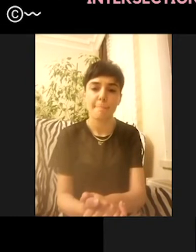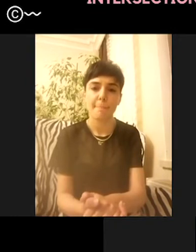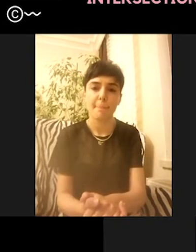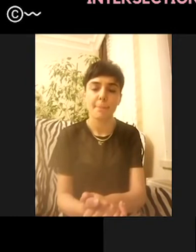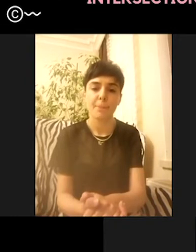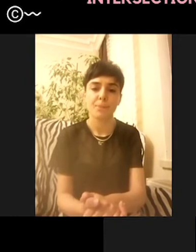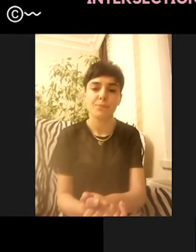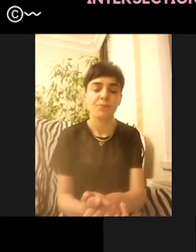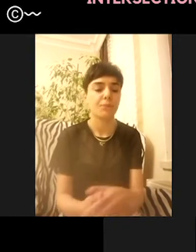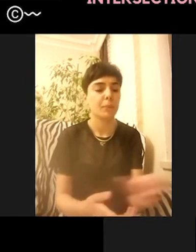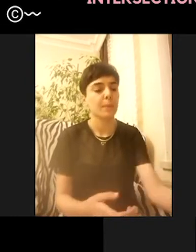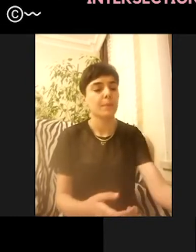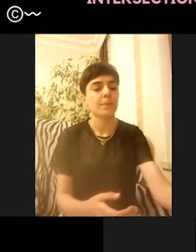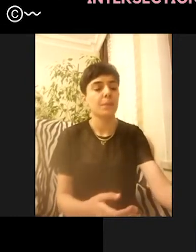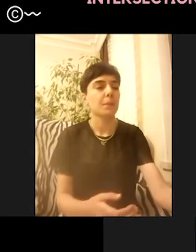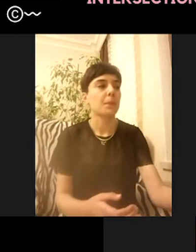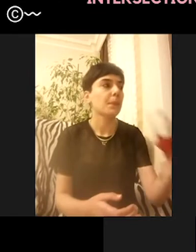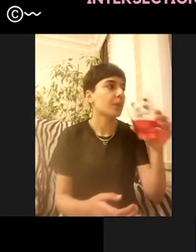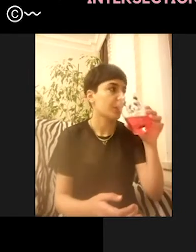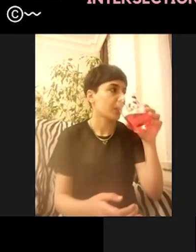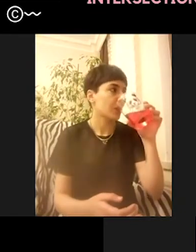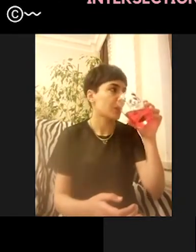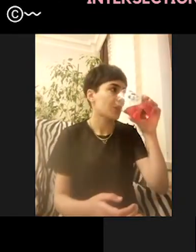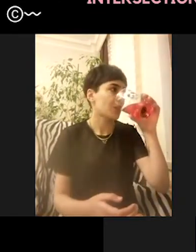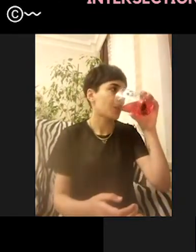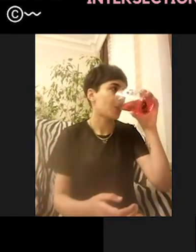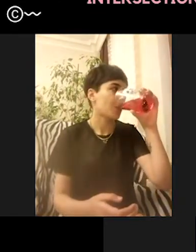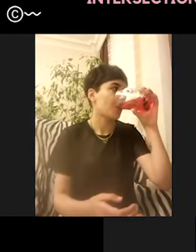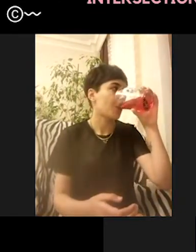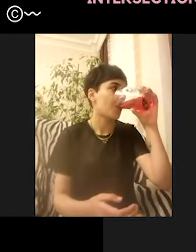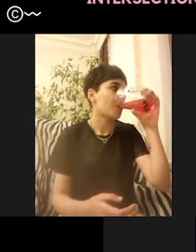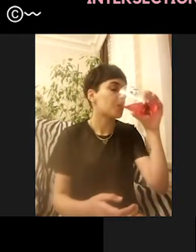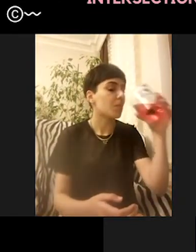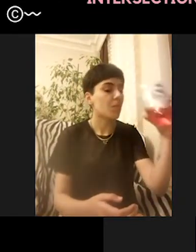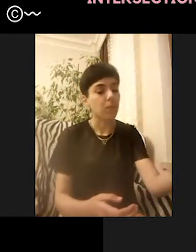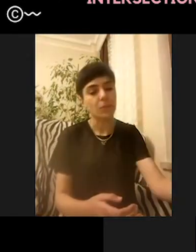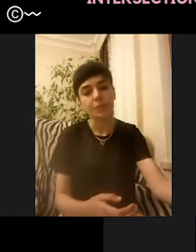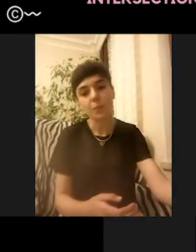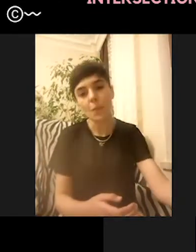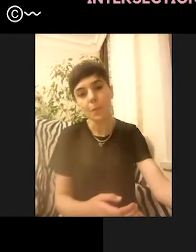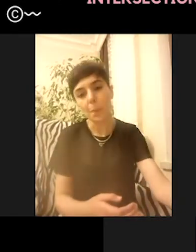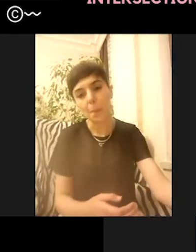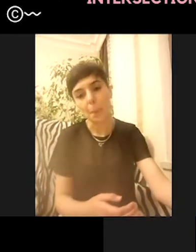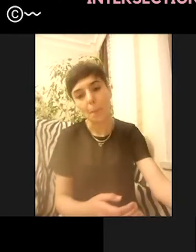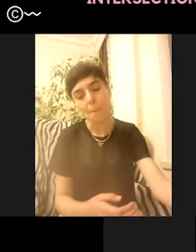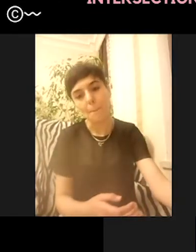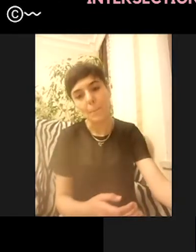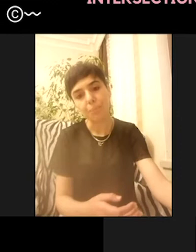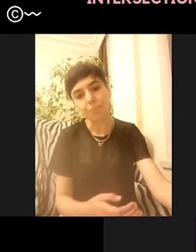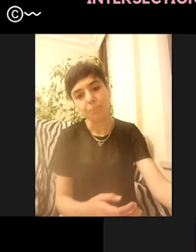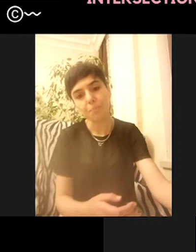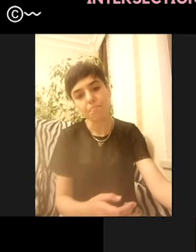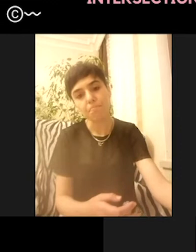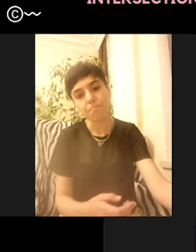Just have your conception of violence in terms of, yeah. Just to add, during my research, I actually acquainted with